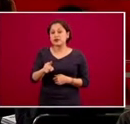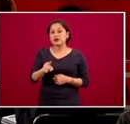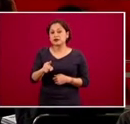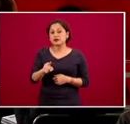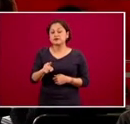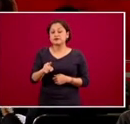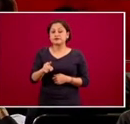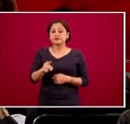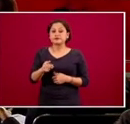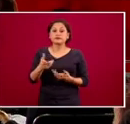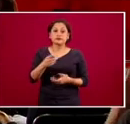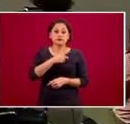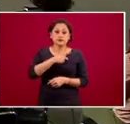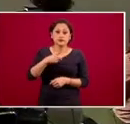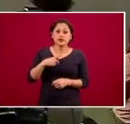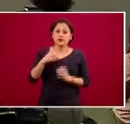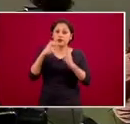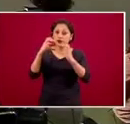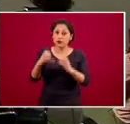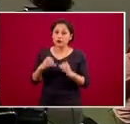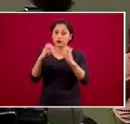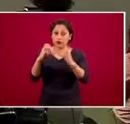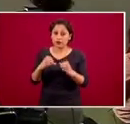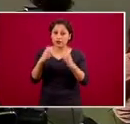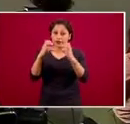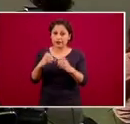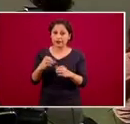Now, finally, the fifth point,